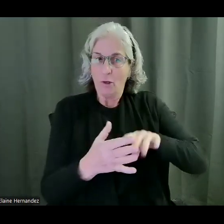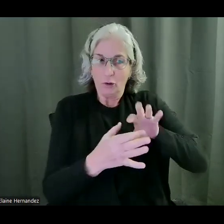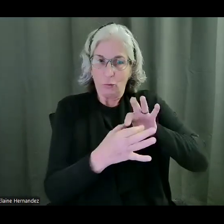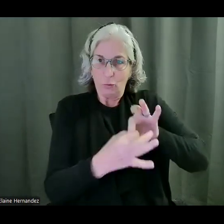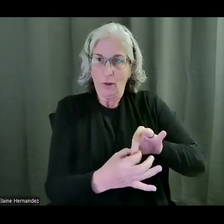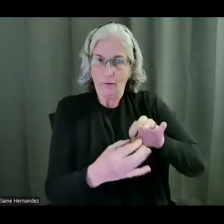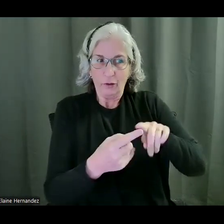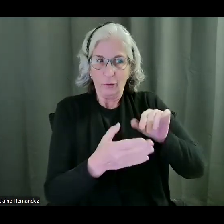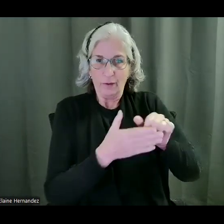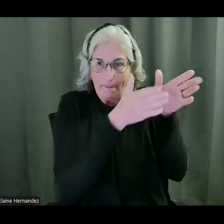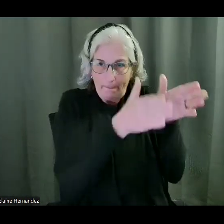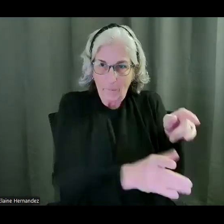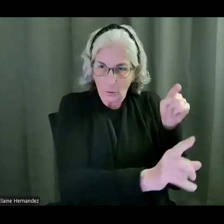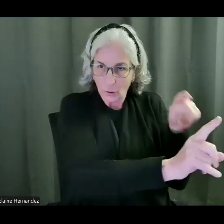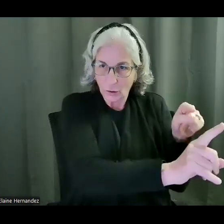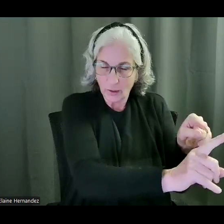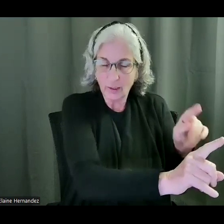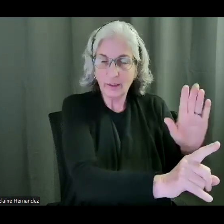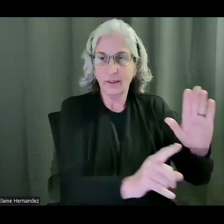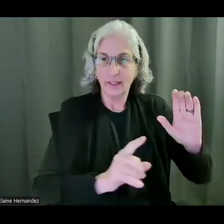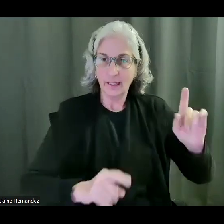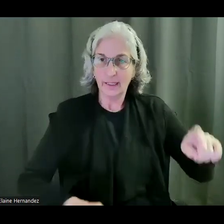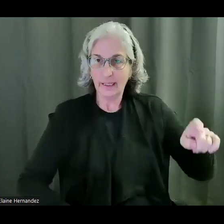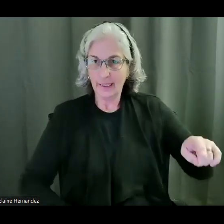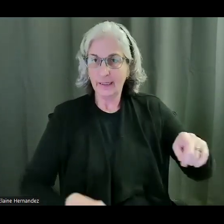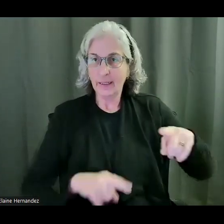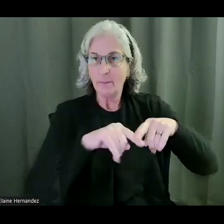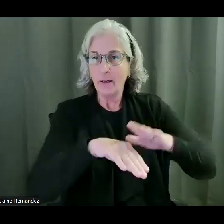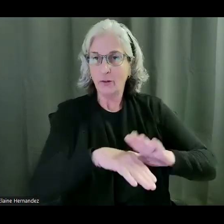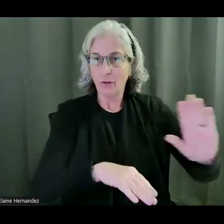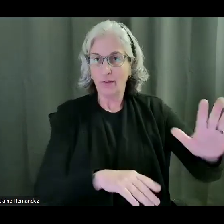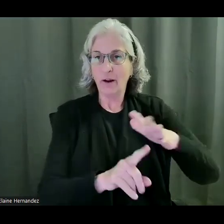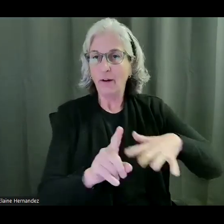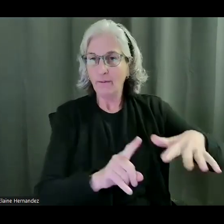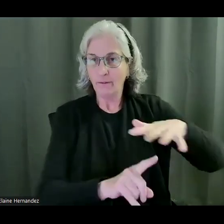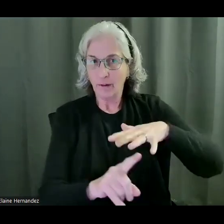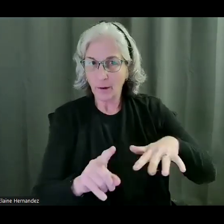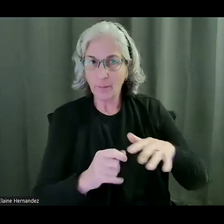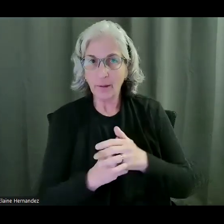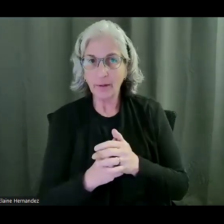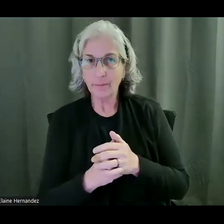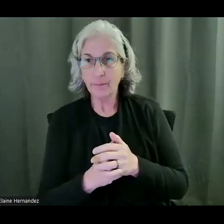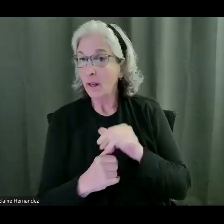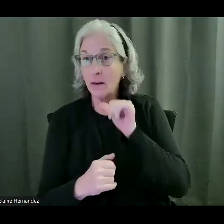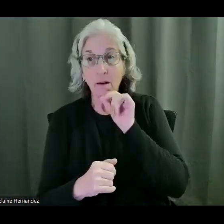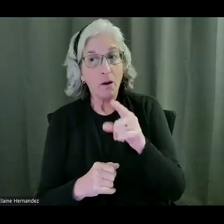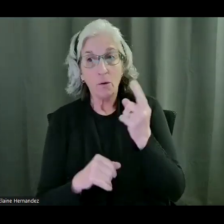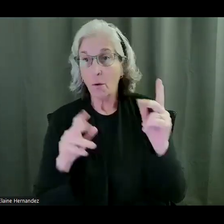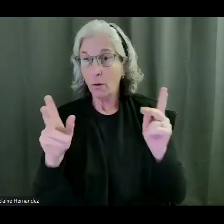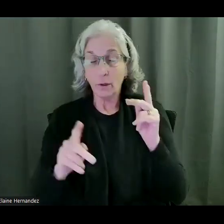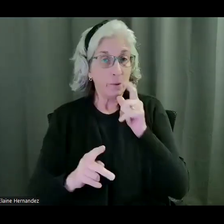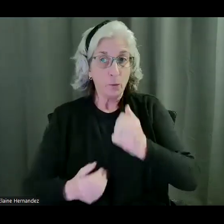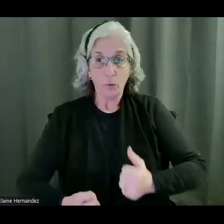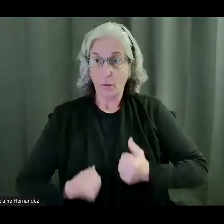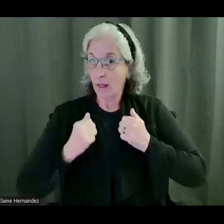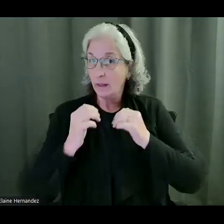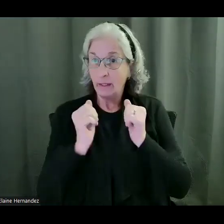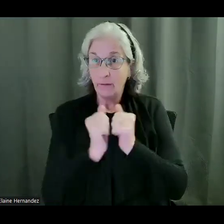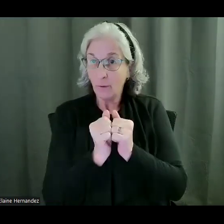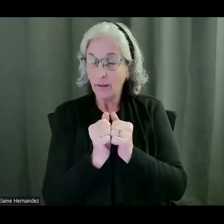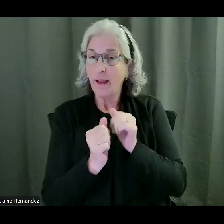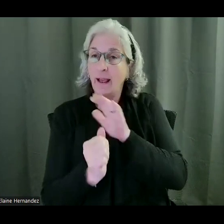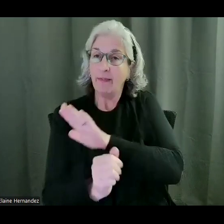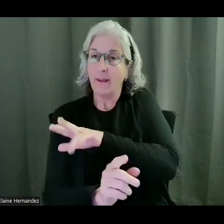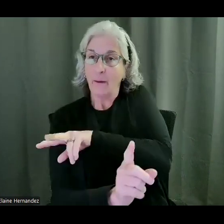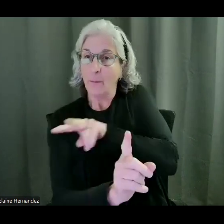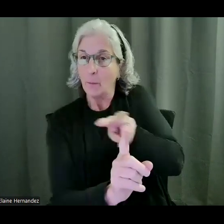participant's needs based on their environment. We want to consider not just the people they live with and their point of view, but we want to hear